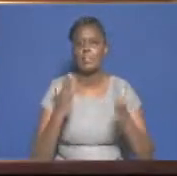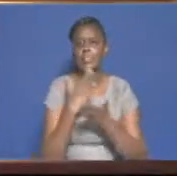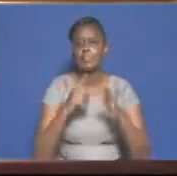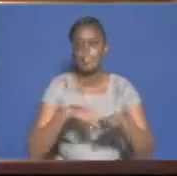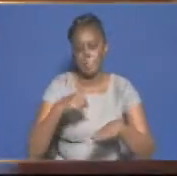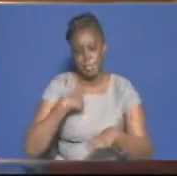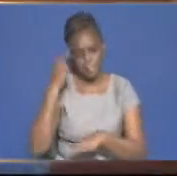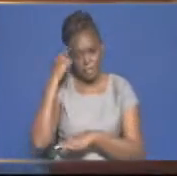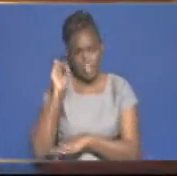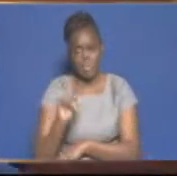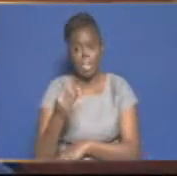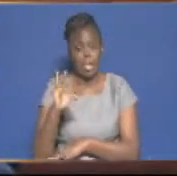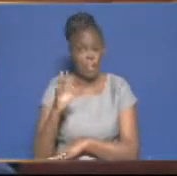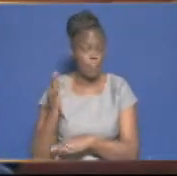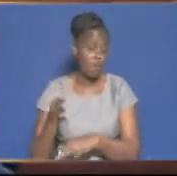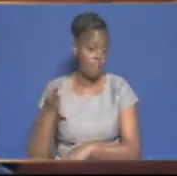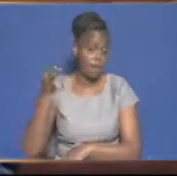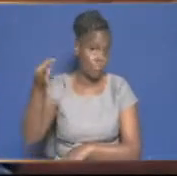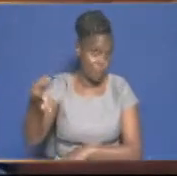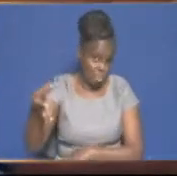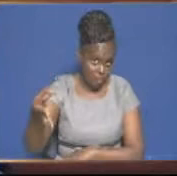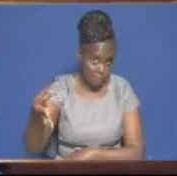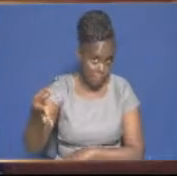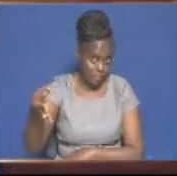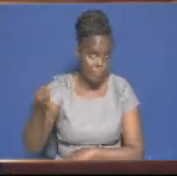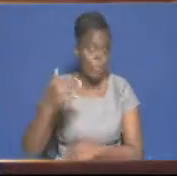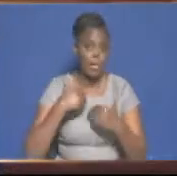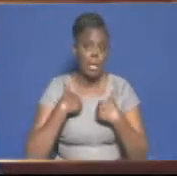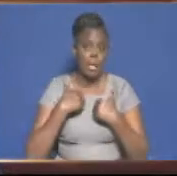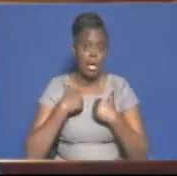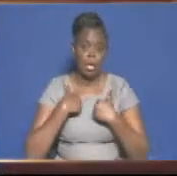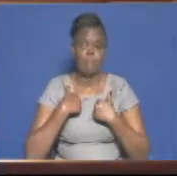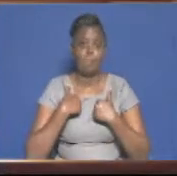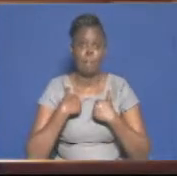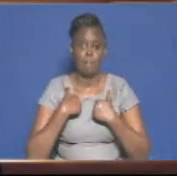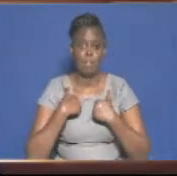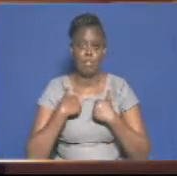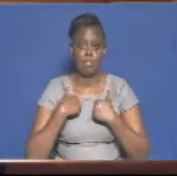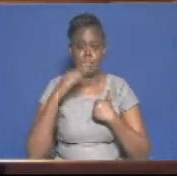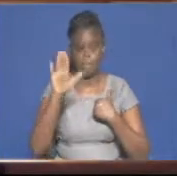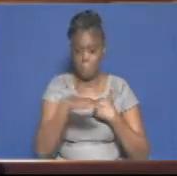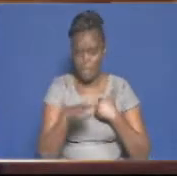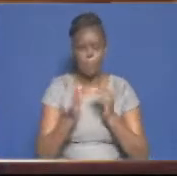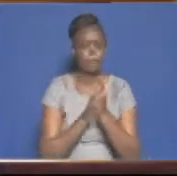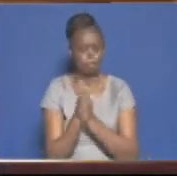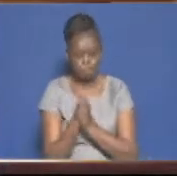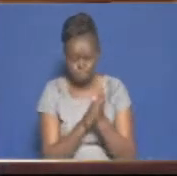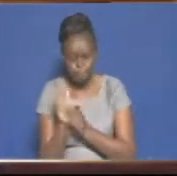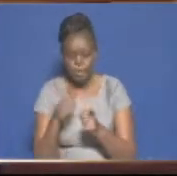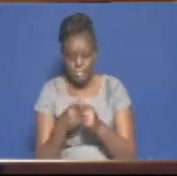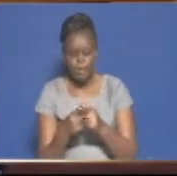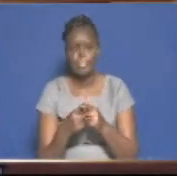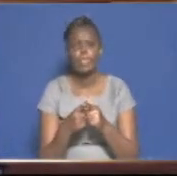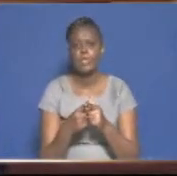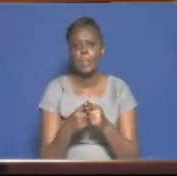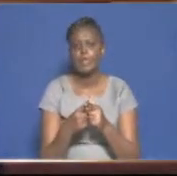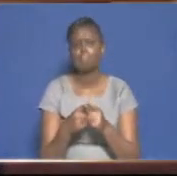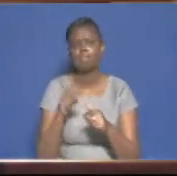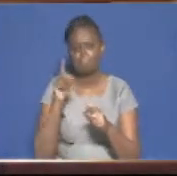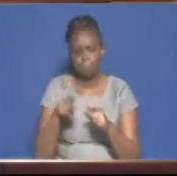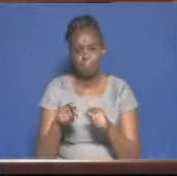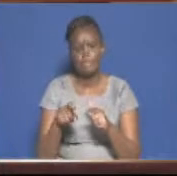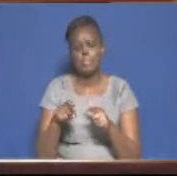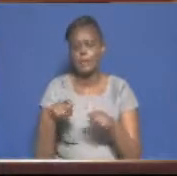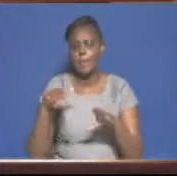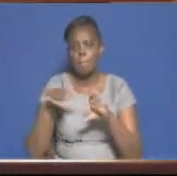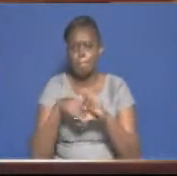think that if in future we want to make this parliament robust, then we take CDF away. So that